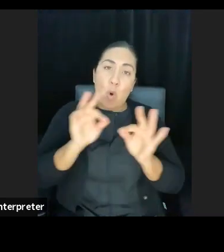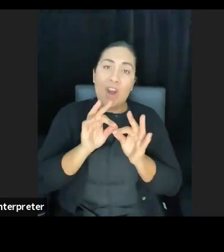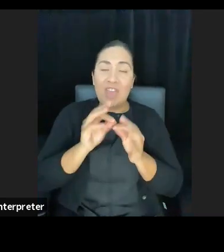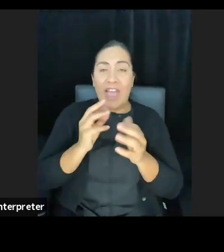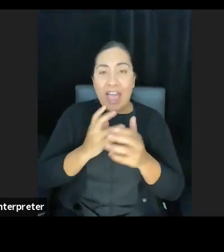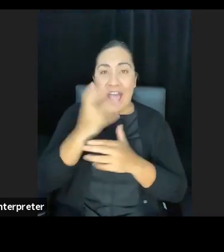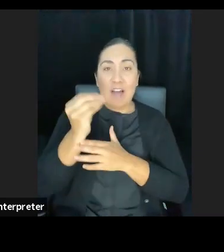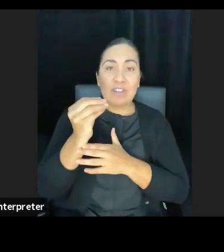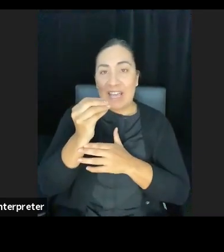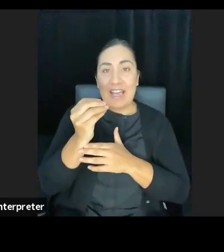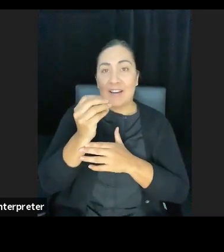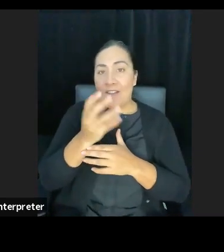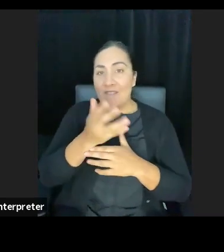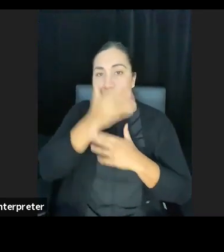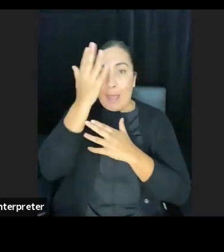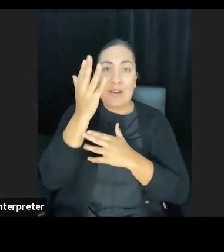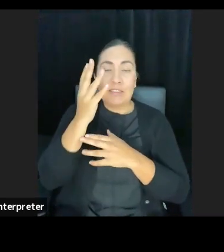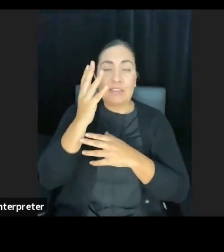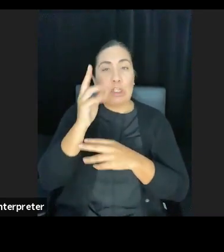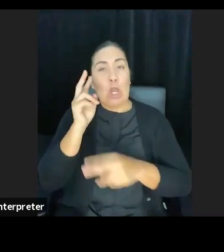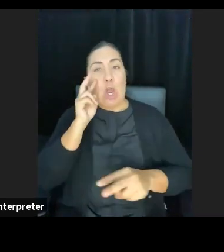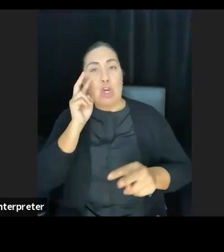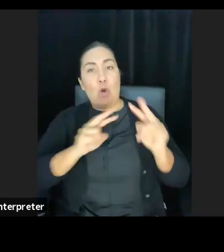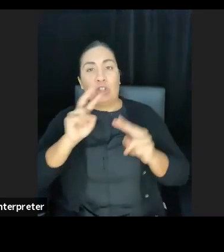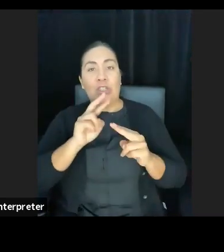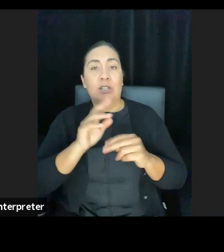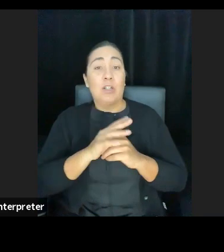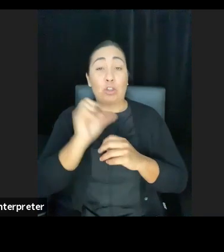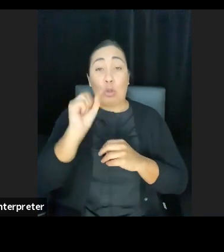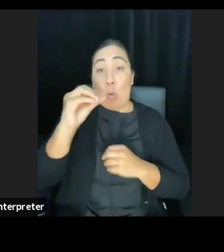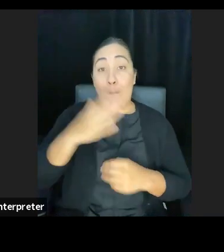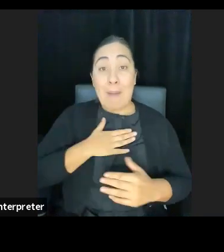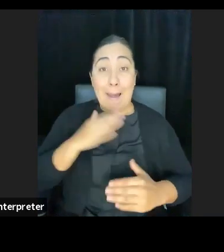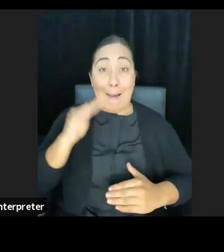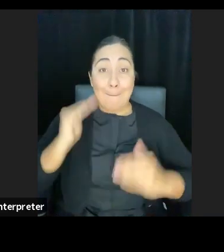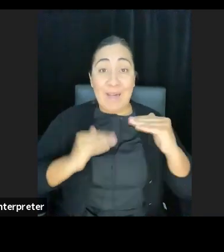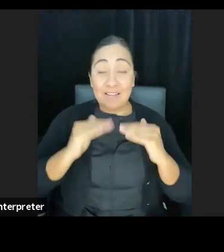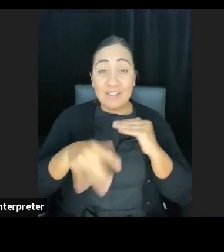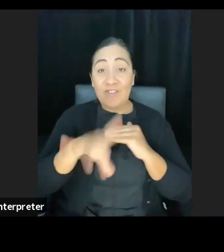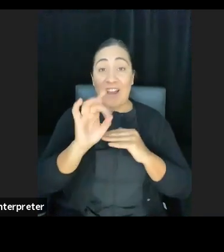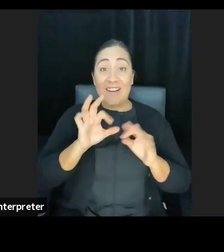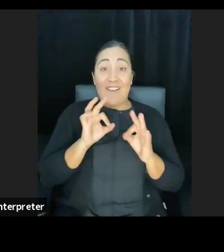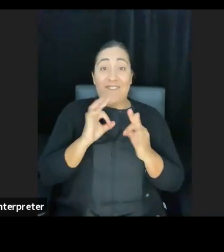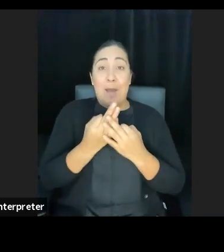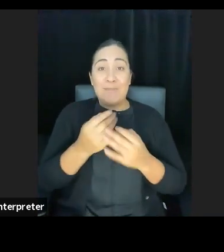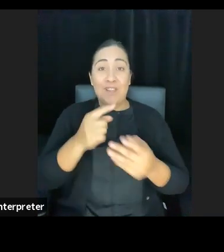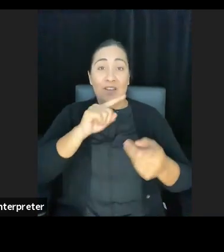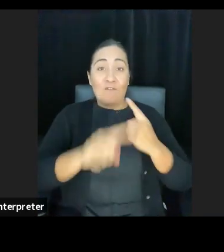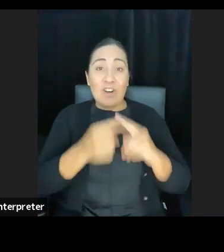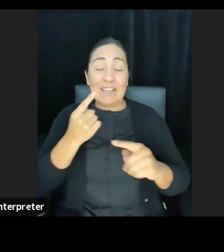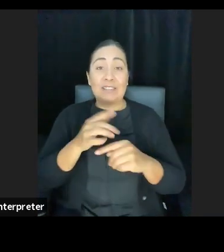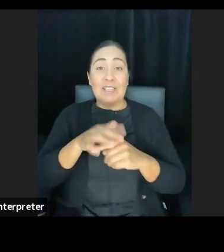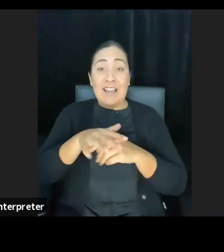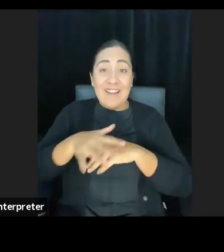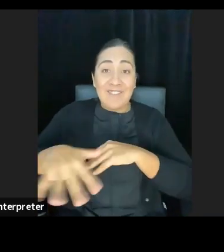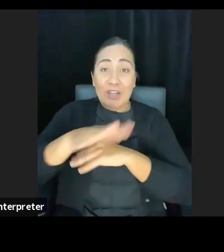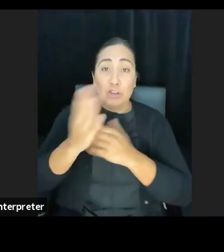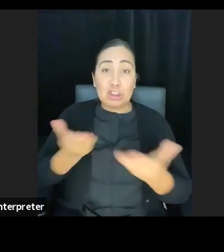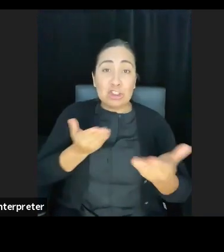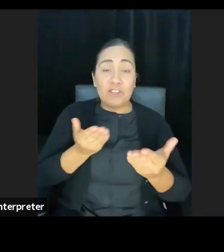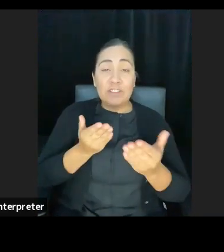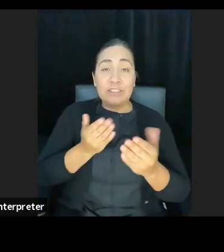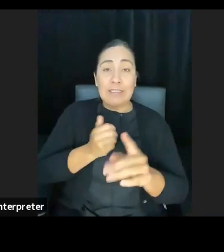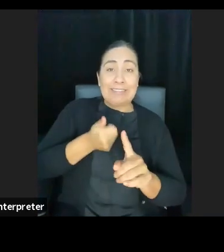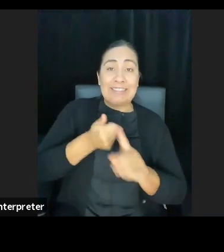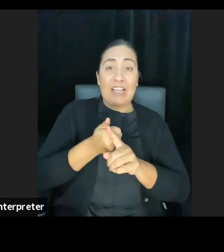of productivity. So my balance is found in family, friends, field service, learning, self-care, ideating